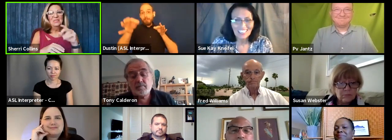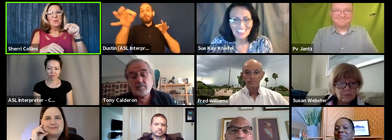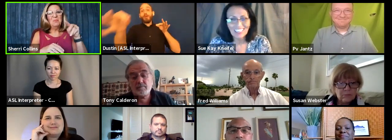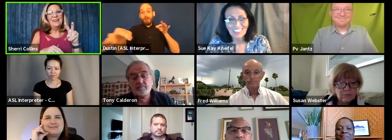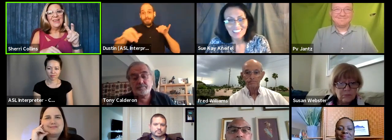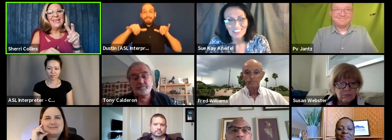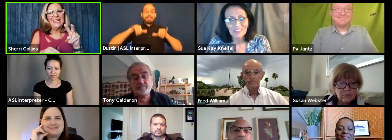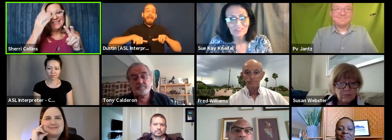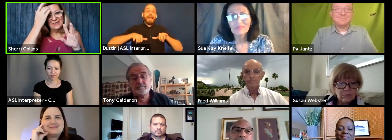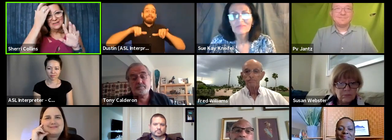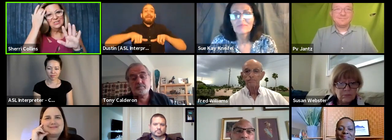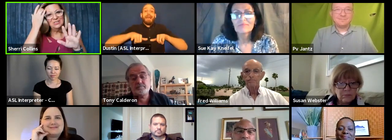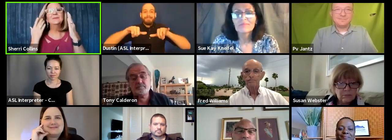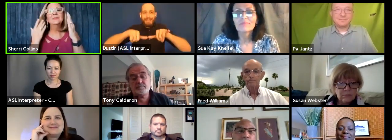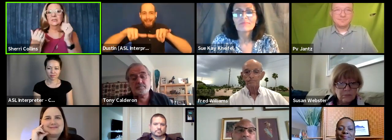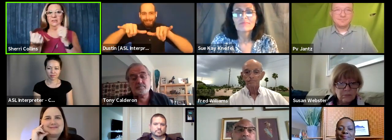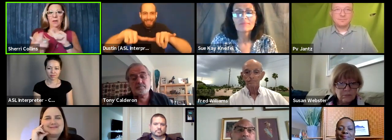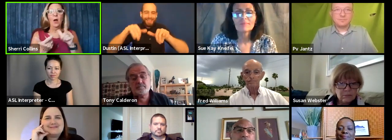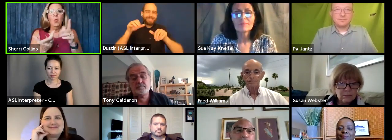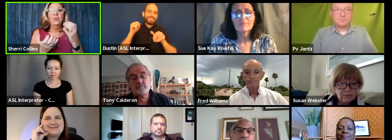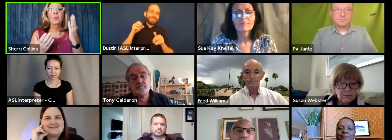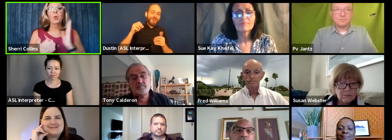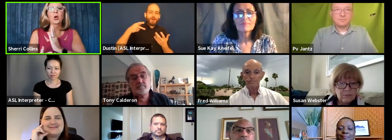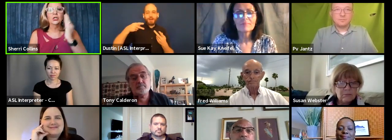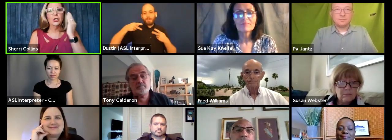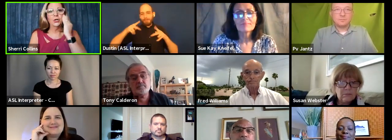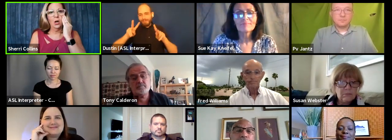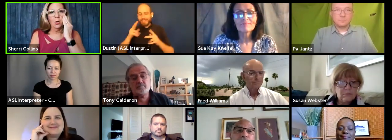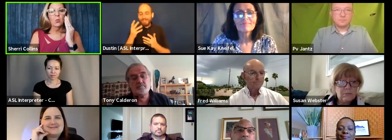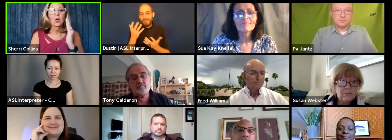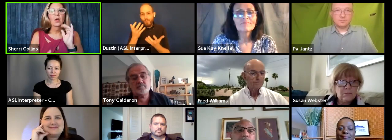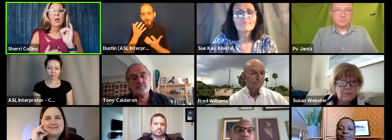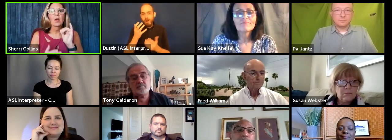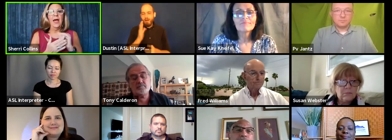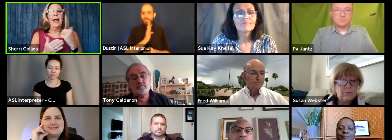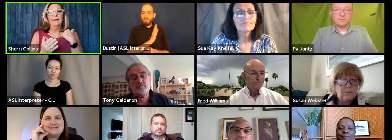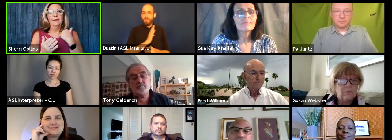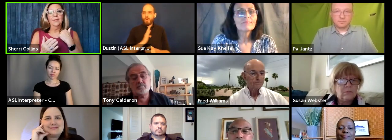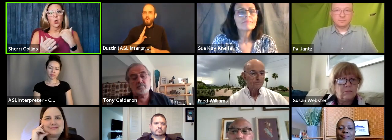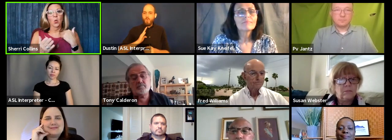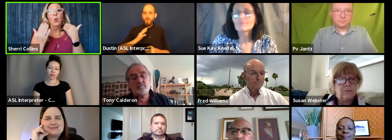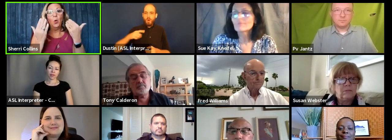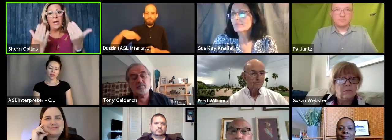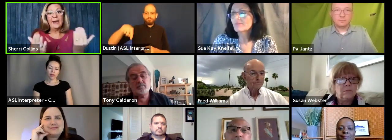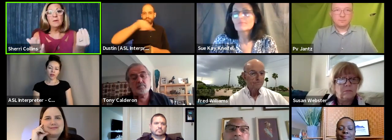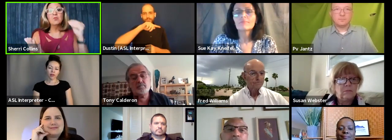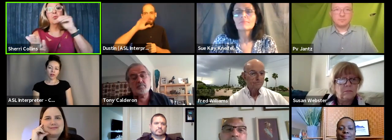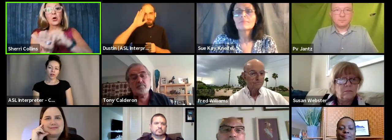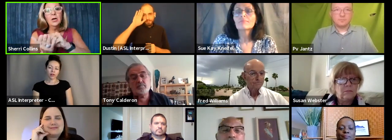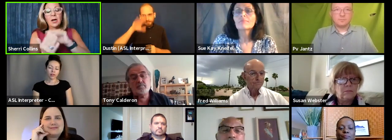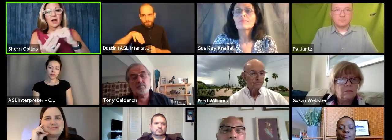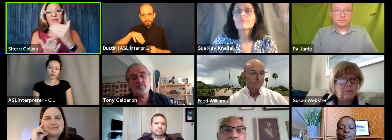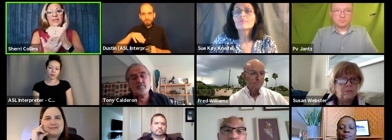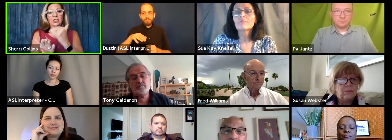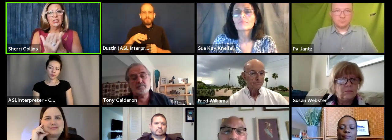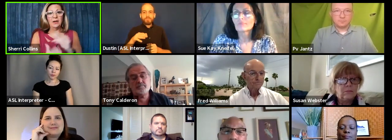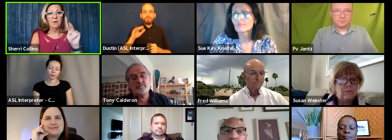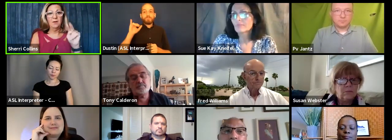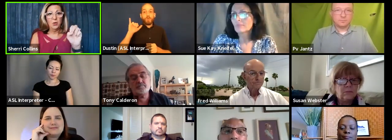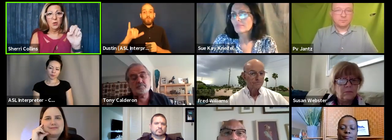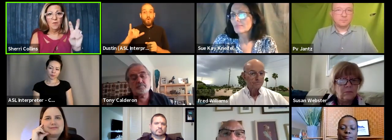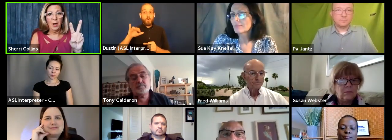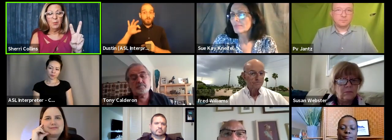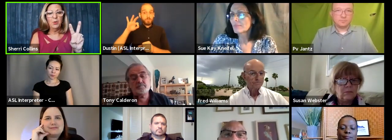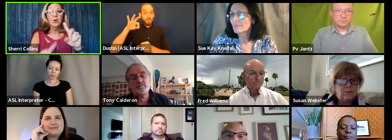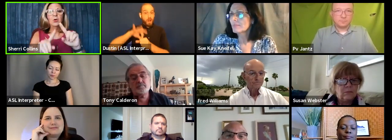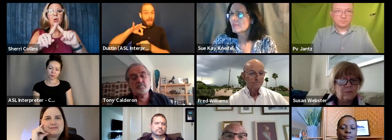So PV, just I want the board to know that, we'll go ahead and put it on the agenda